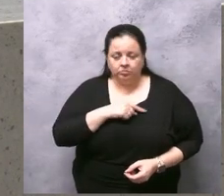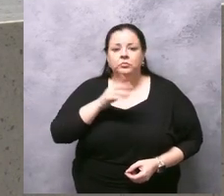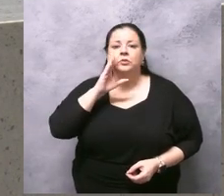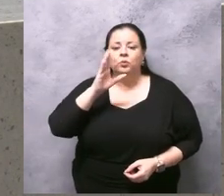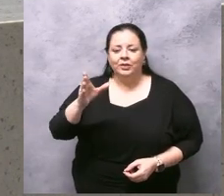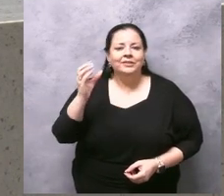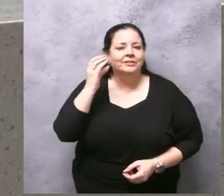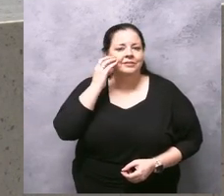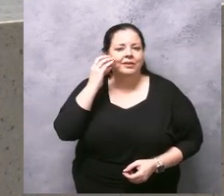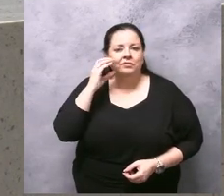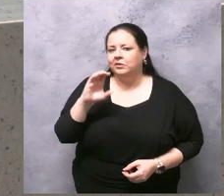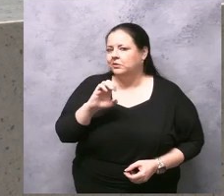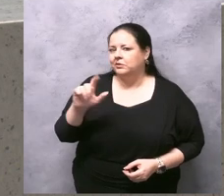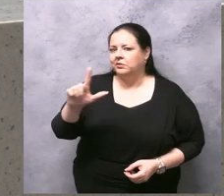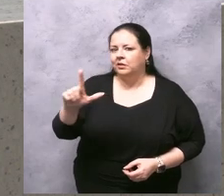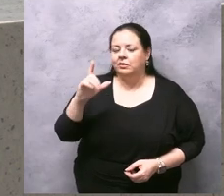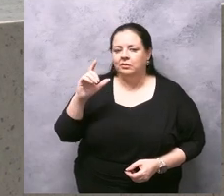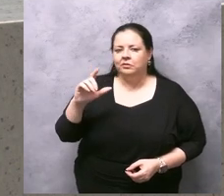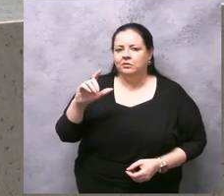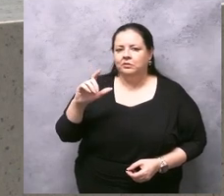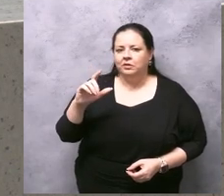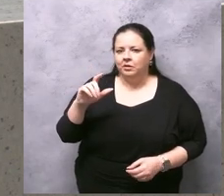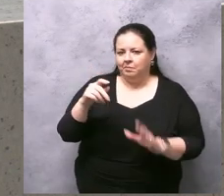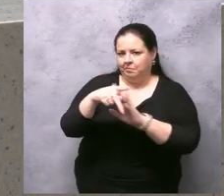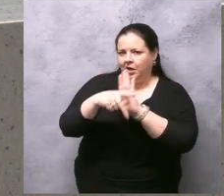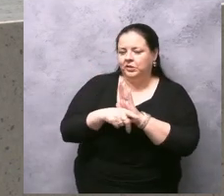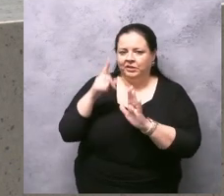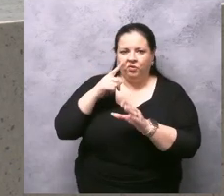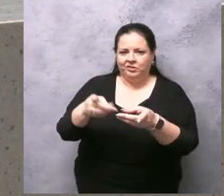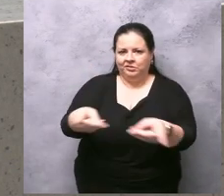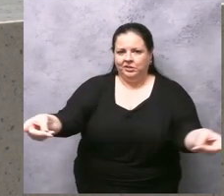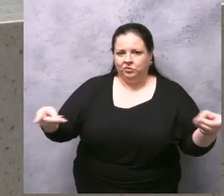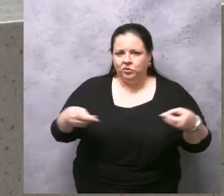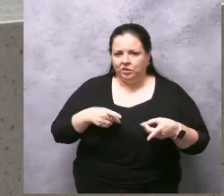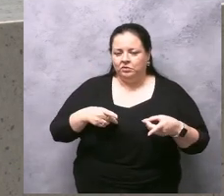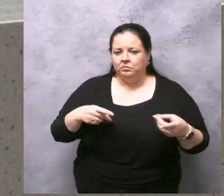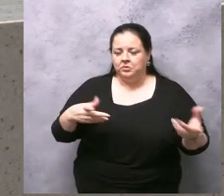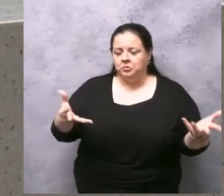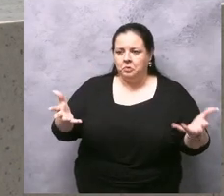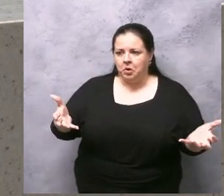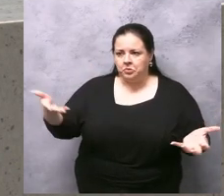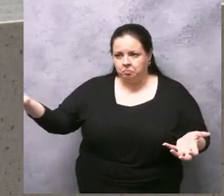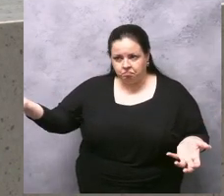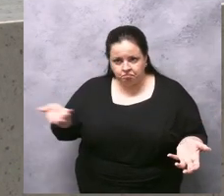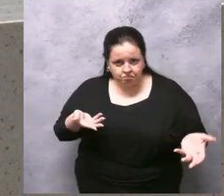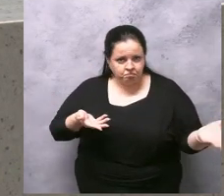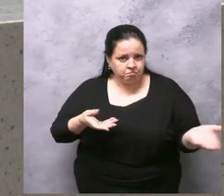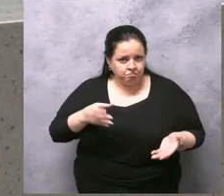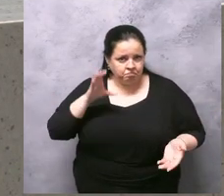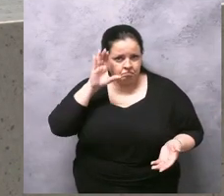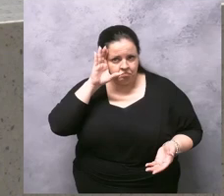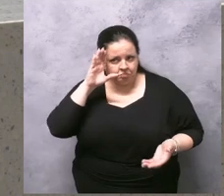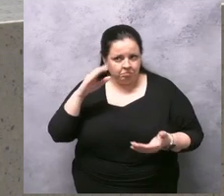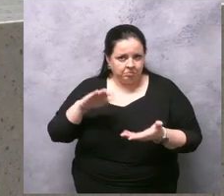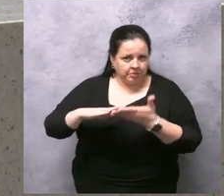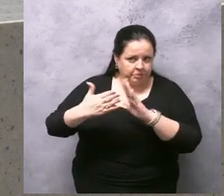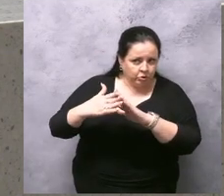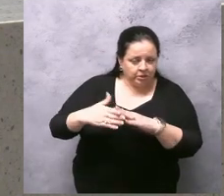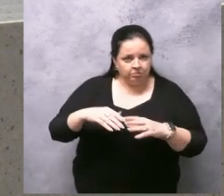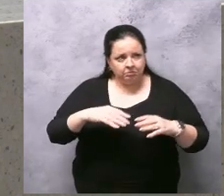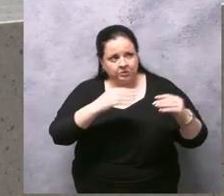cell phone policy very, very soon for the school district. And I wanted to get feedback from community members,